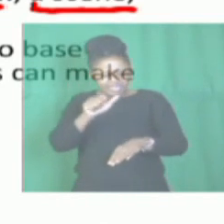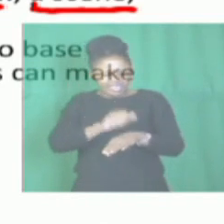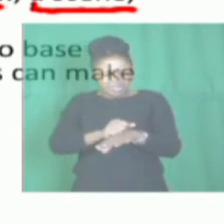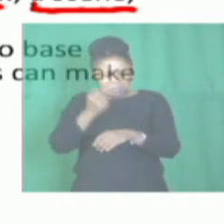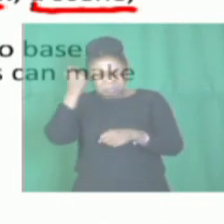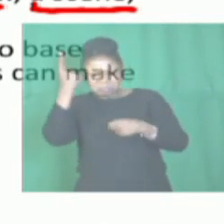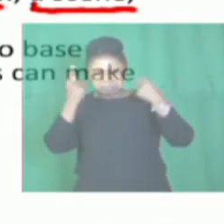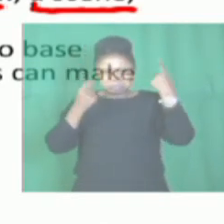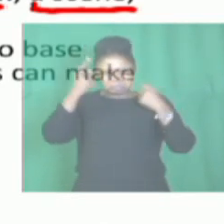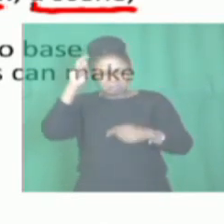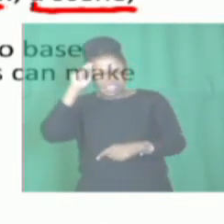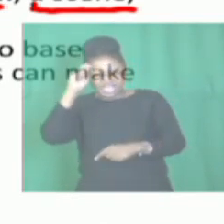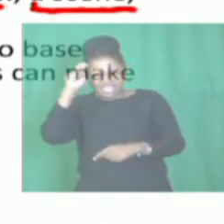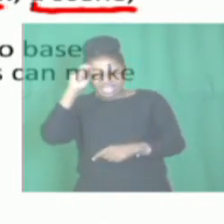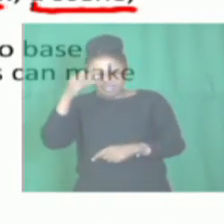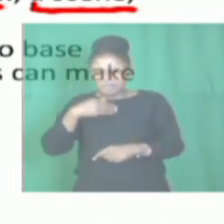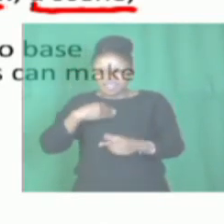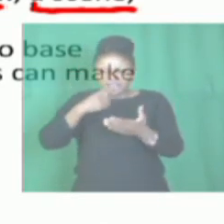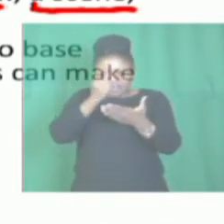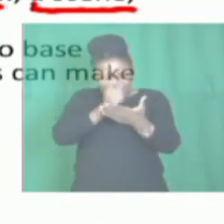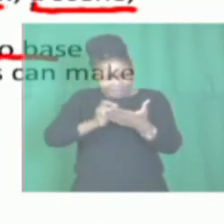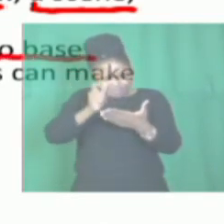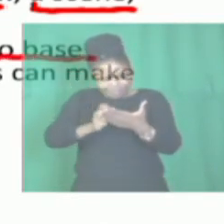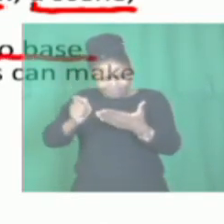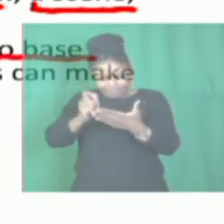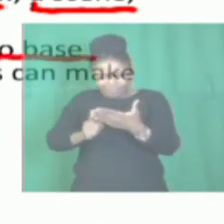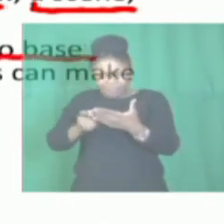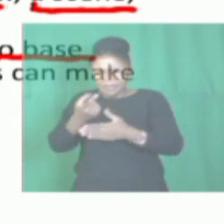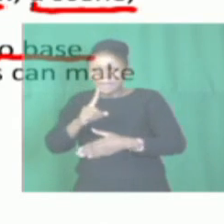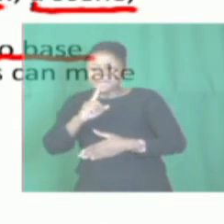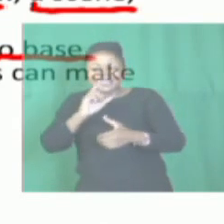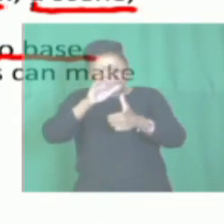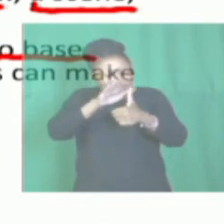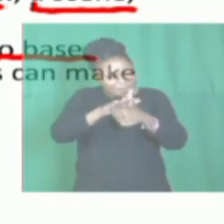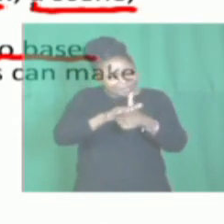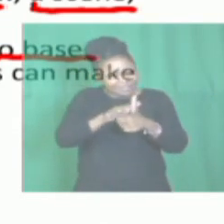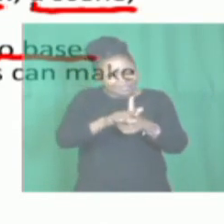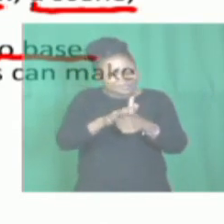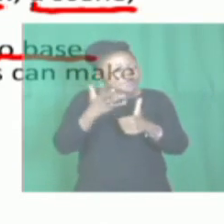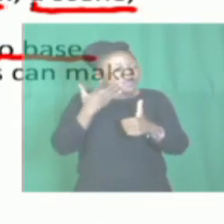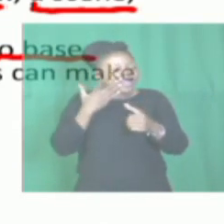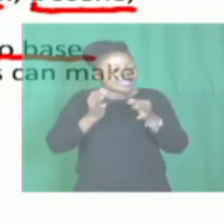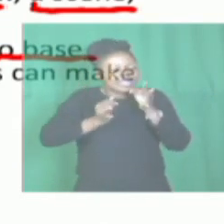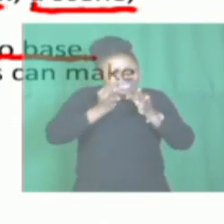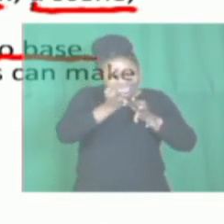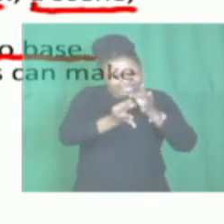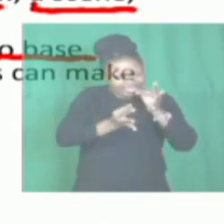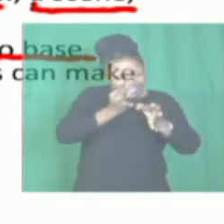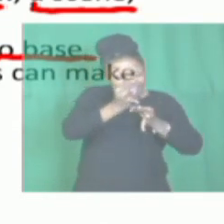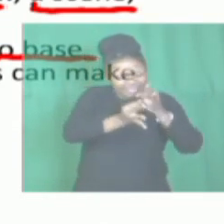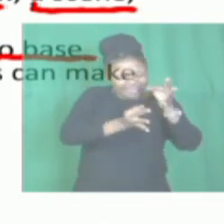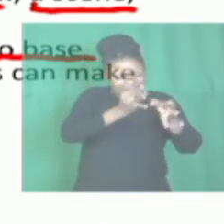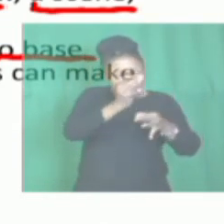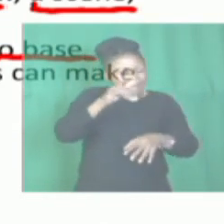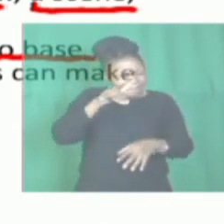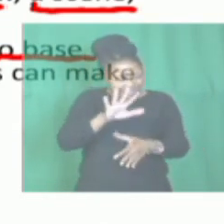of nothing. But what is important is that you should try to base your description on an